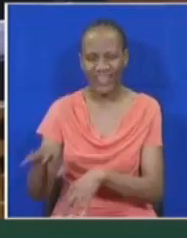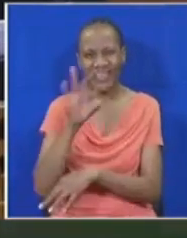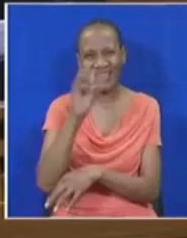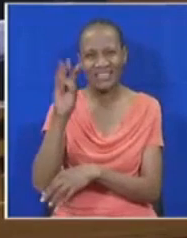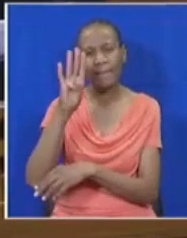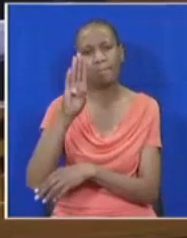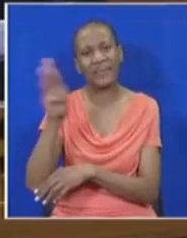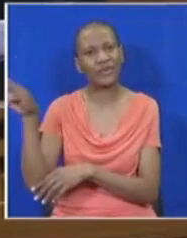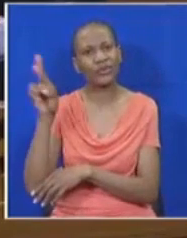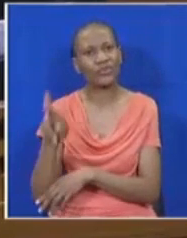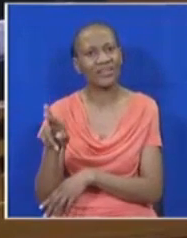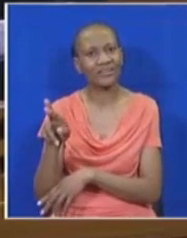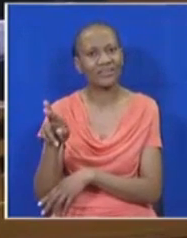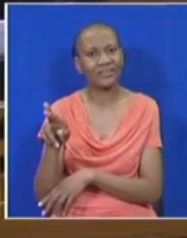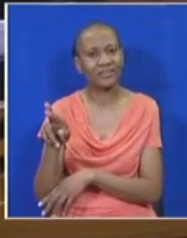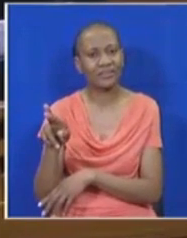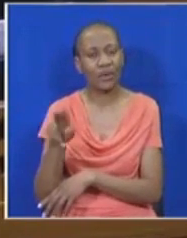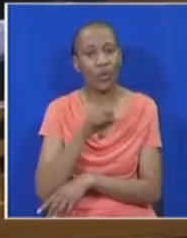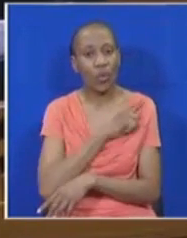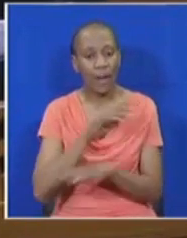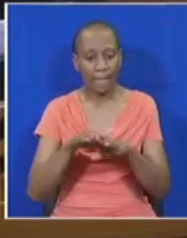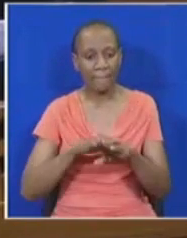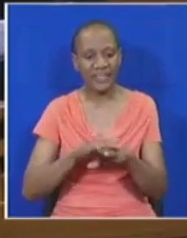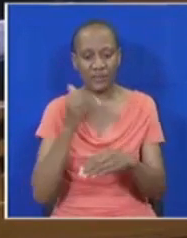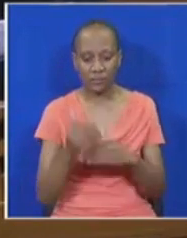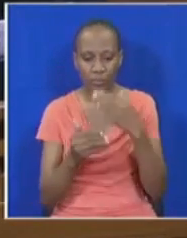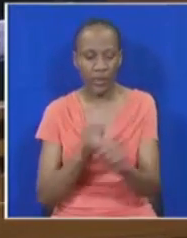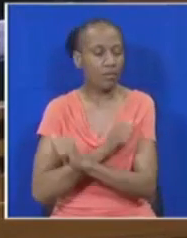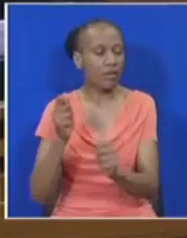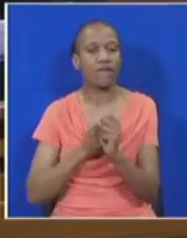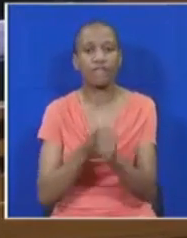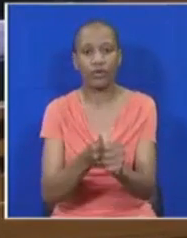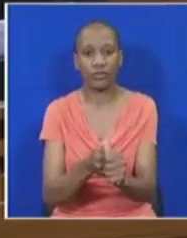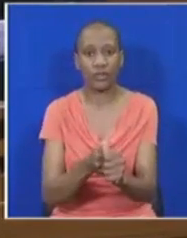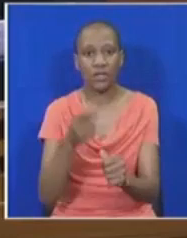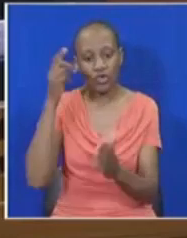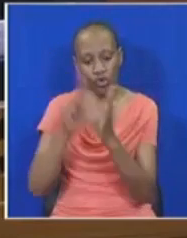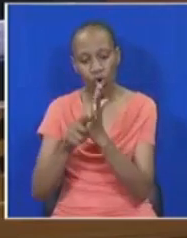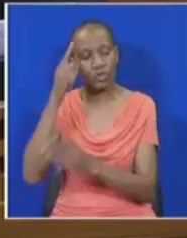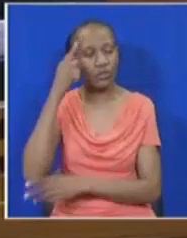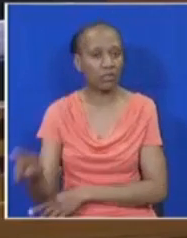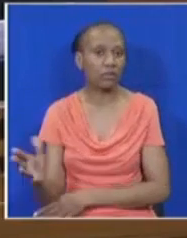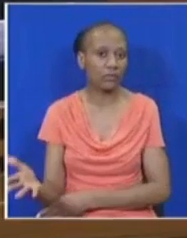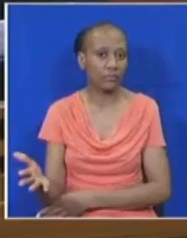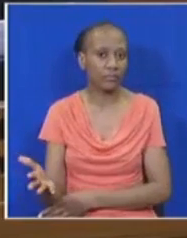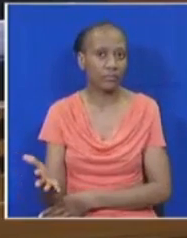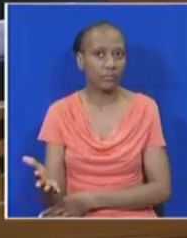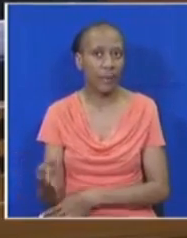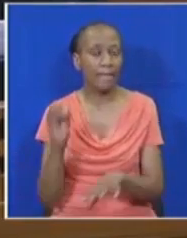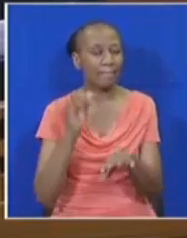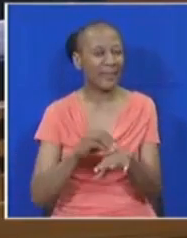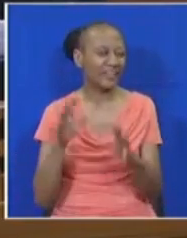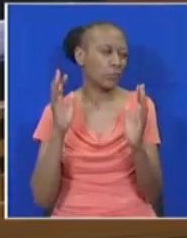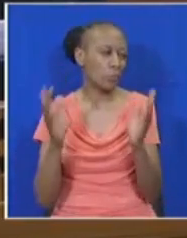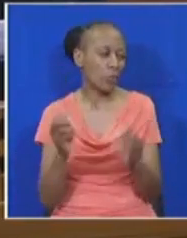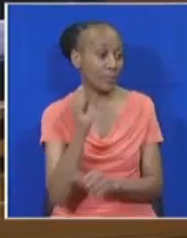billions of rands because basic processes are not followed and the regulations are ignored. Now, let's look at your biggest culprits when it